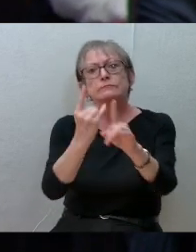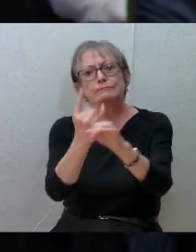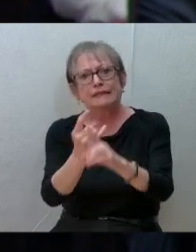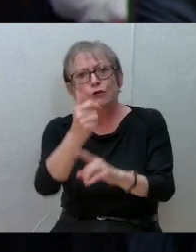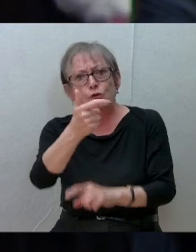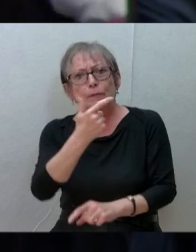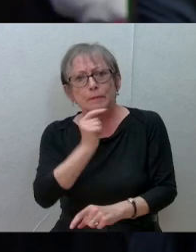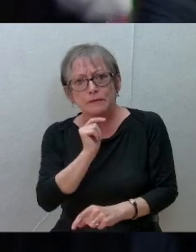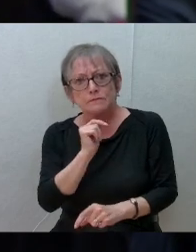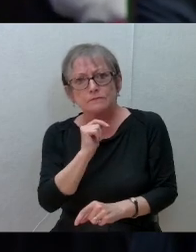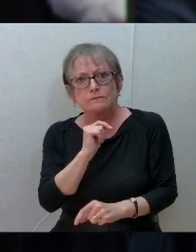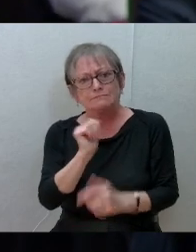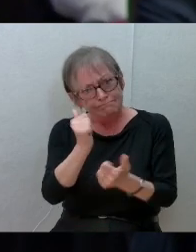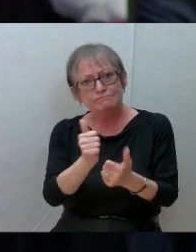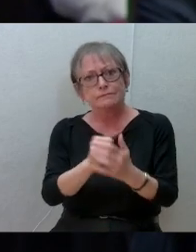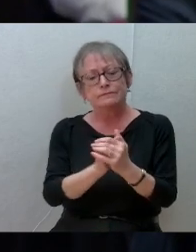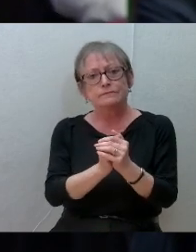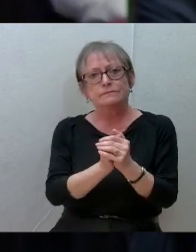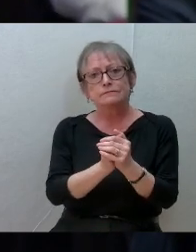people. So,